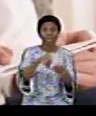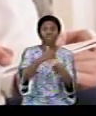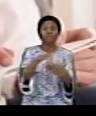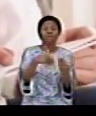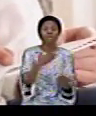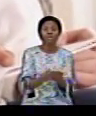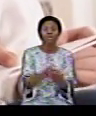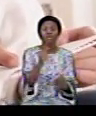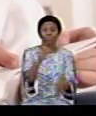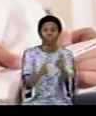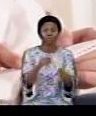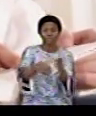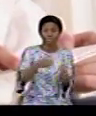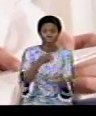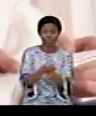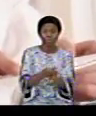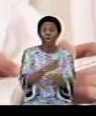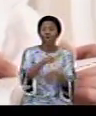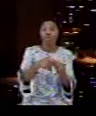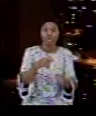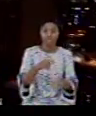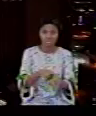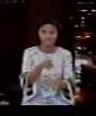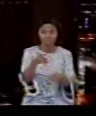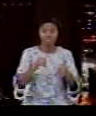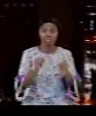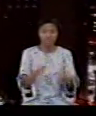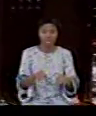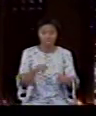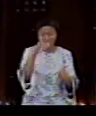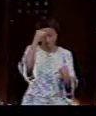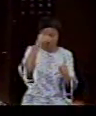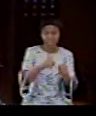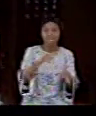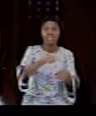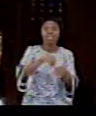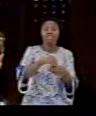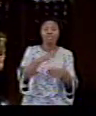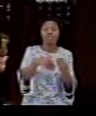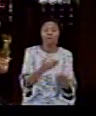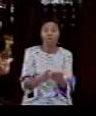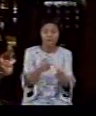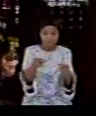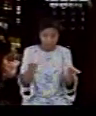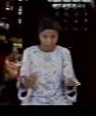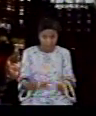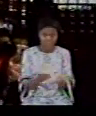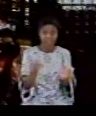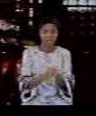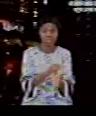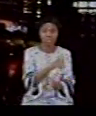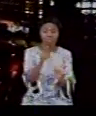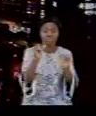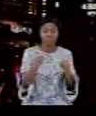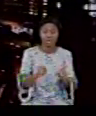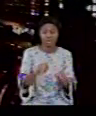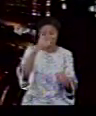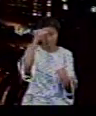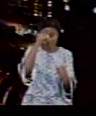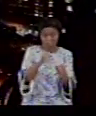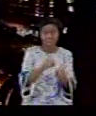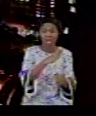can remember at all the times you can remember in all the places you can remember by all the means you can remember